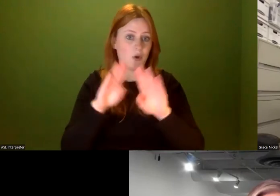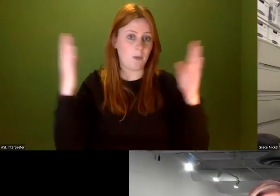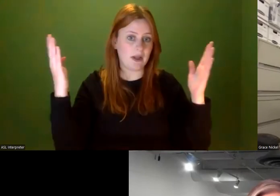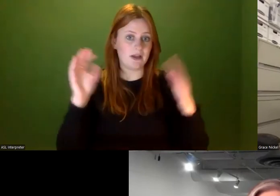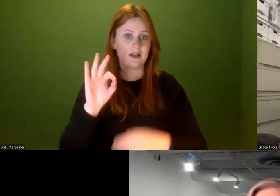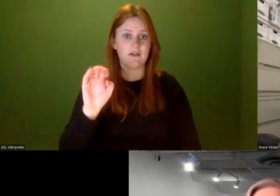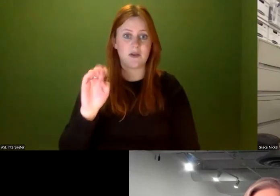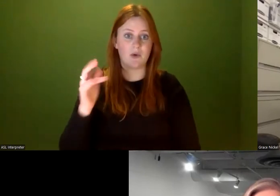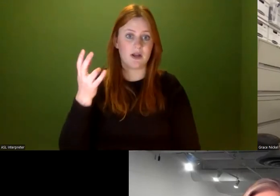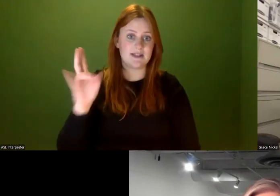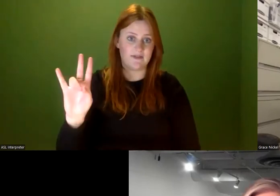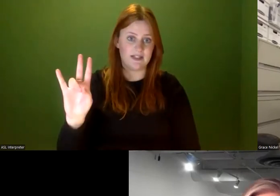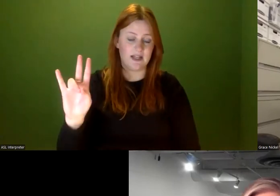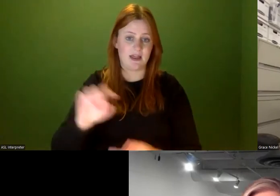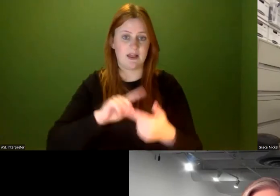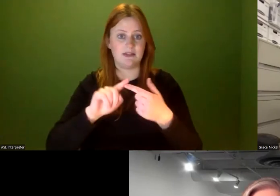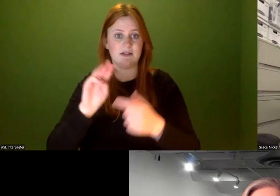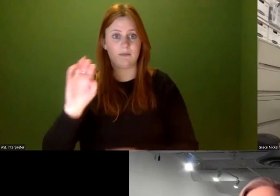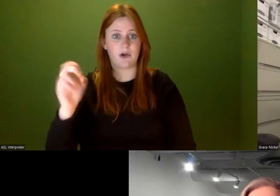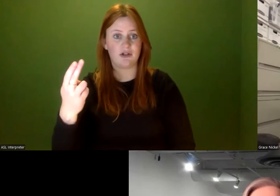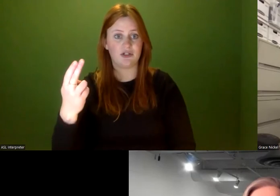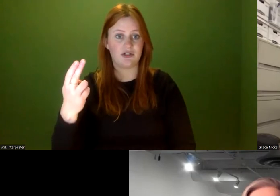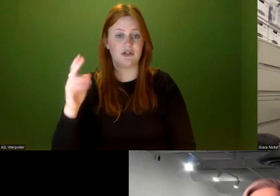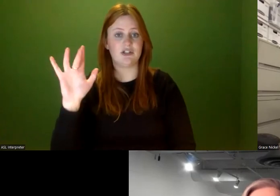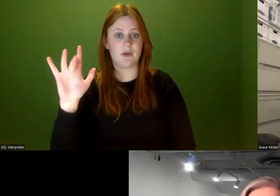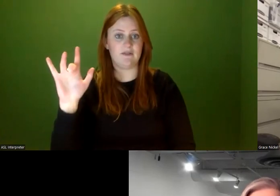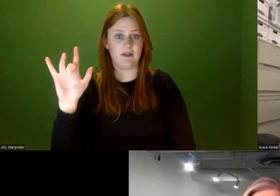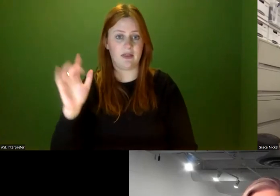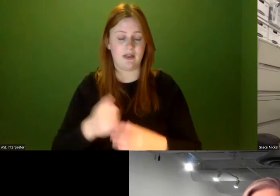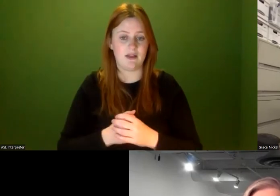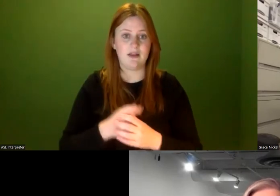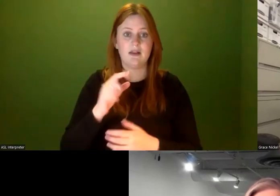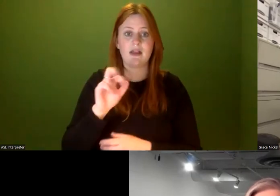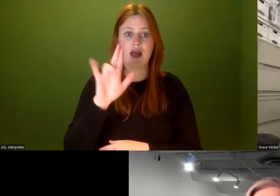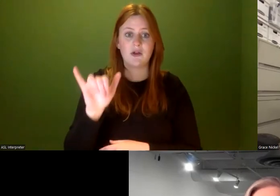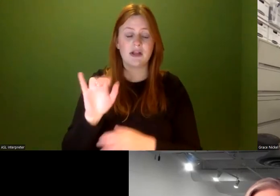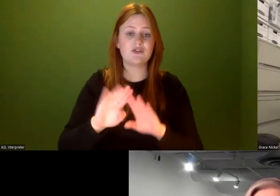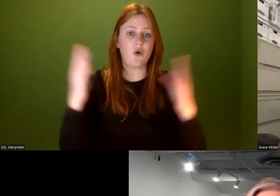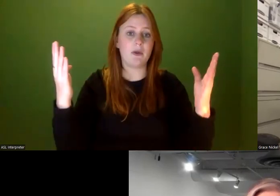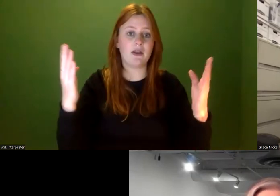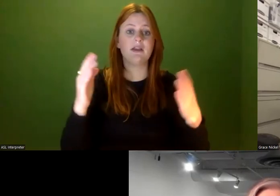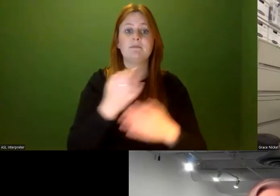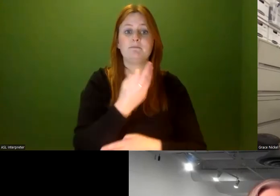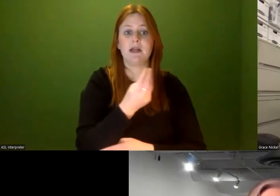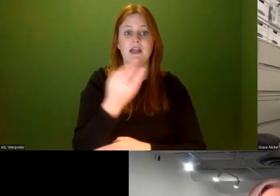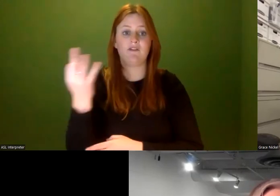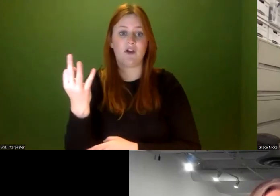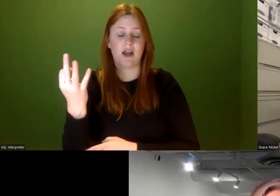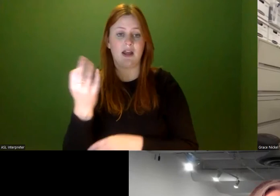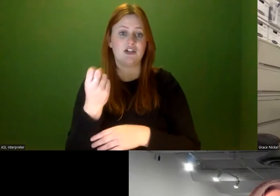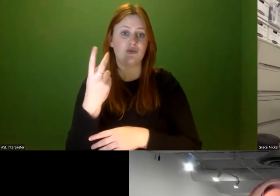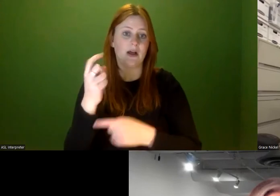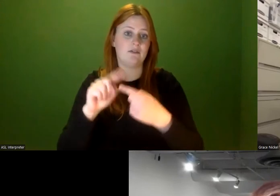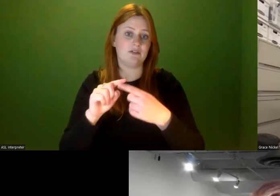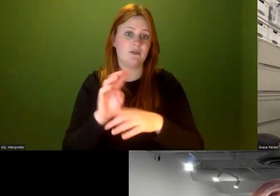February 17th until March 25th. The gallery will be open weekdays between 12 and 4 p.m., but folks need